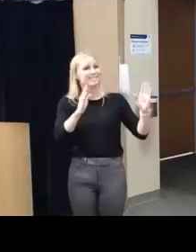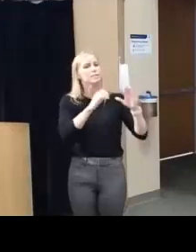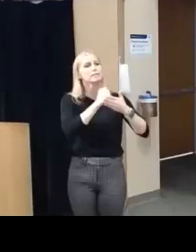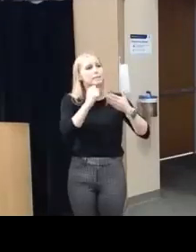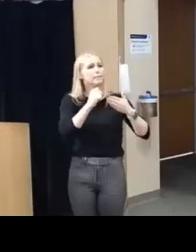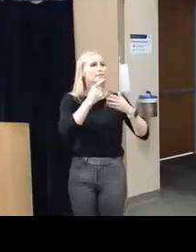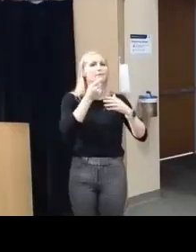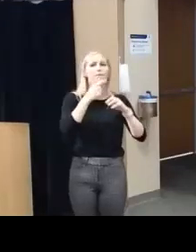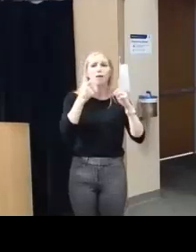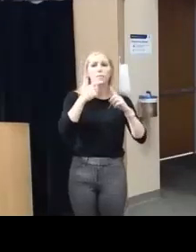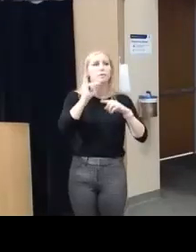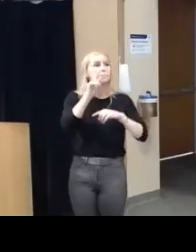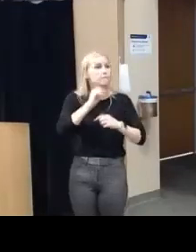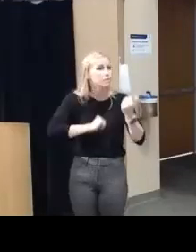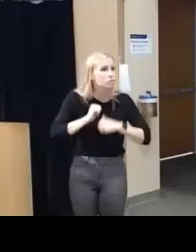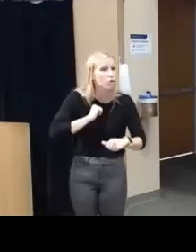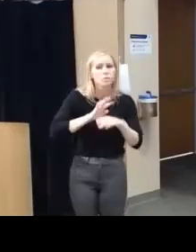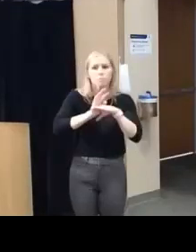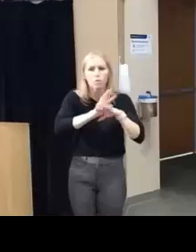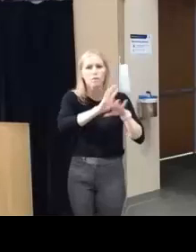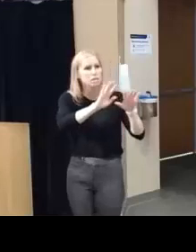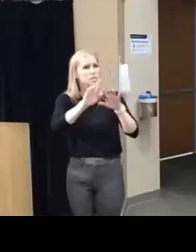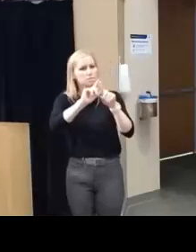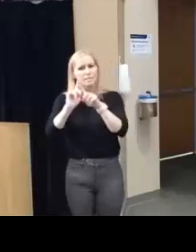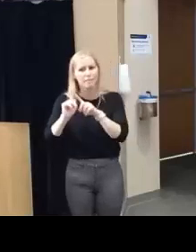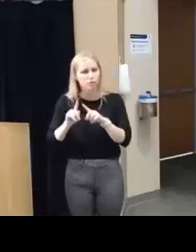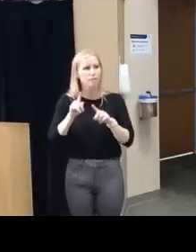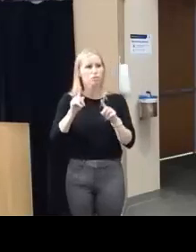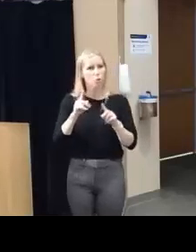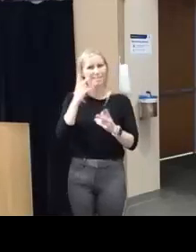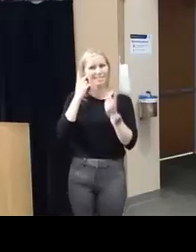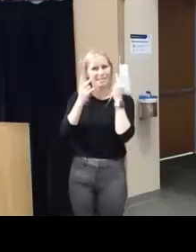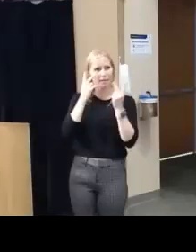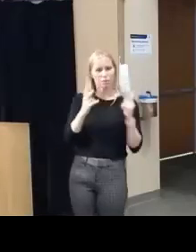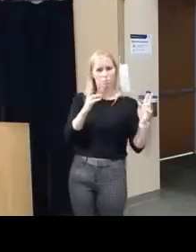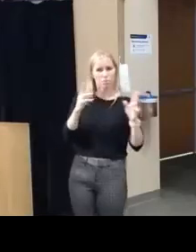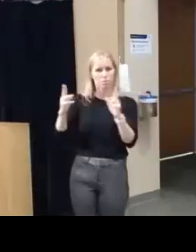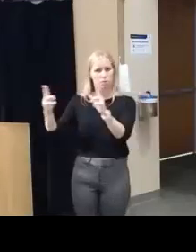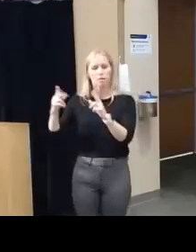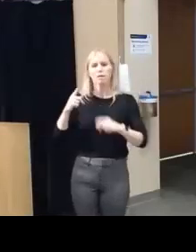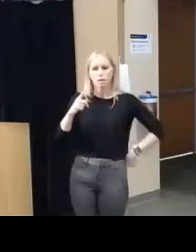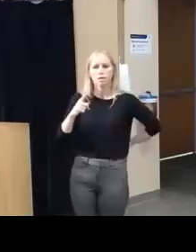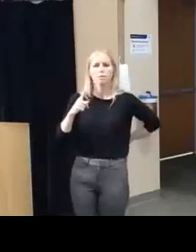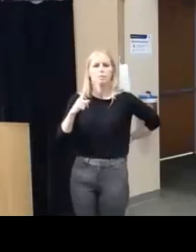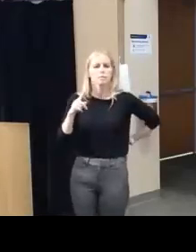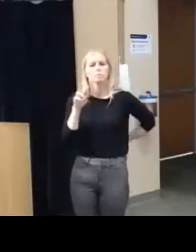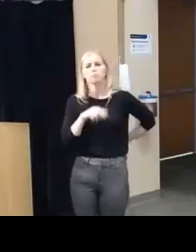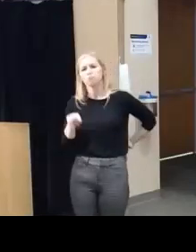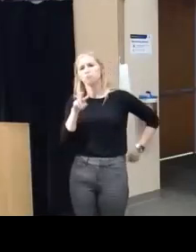and TV shows. And we get the idea from some of these things